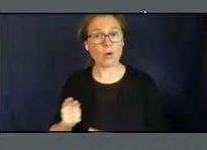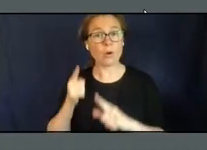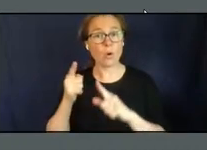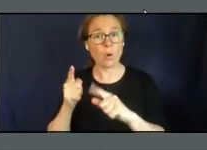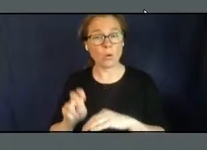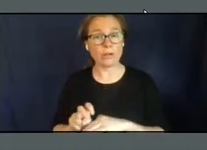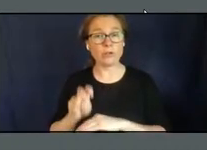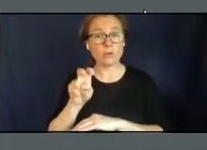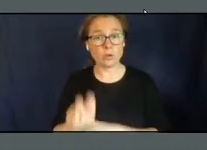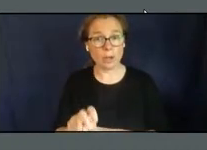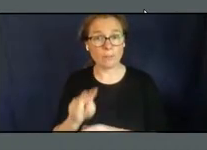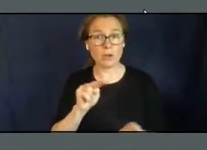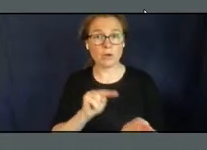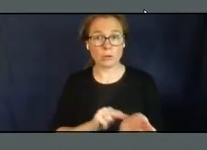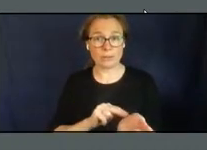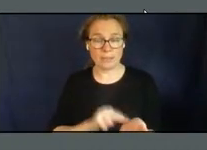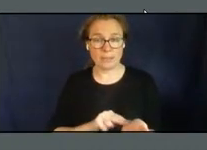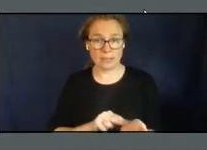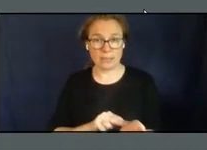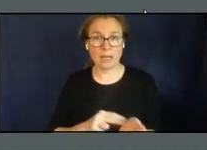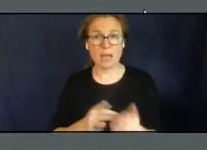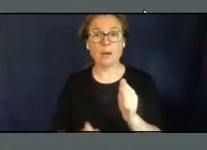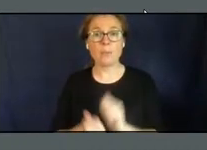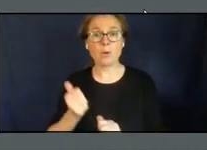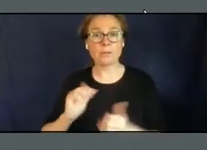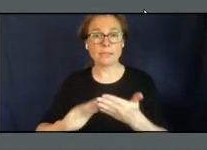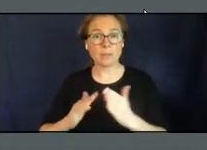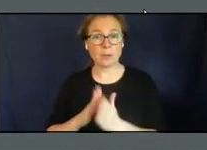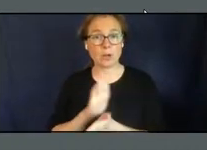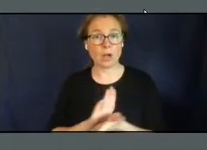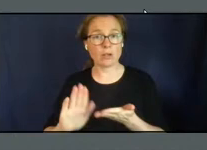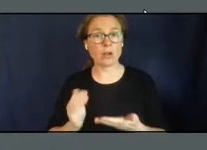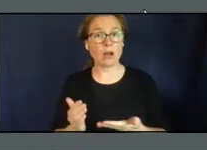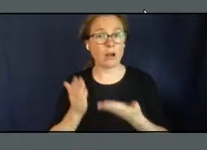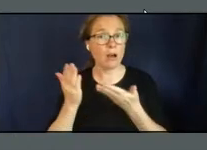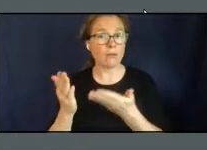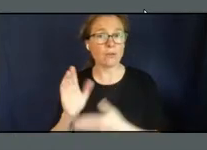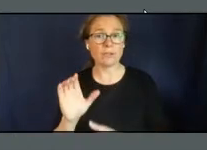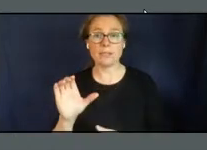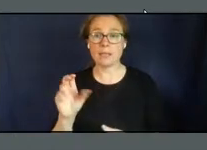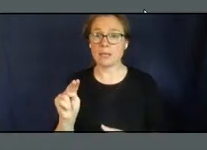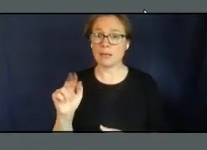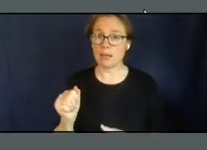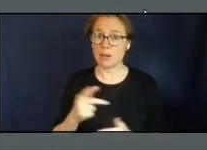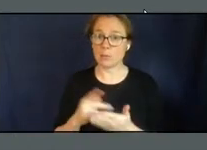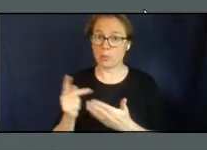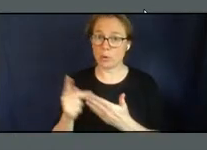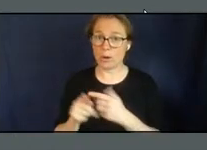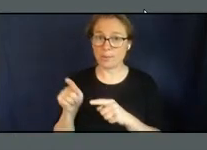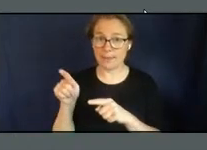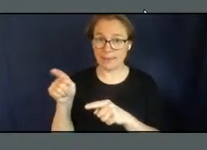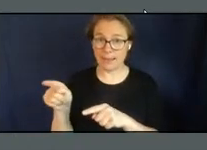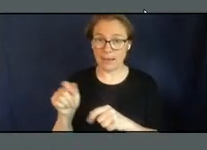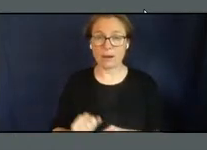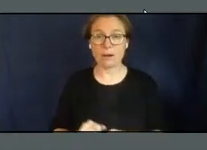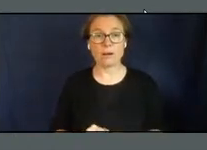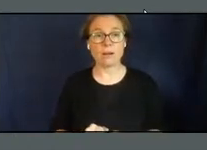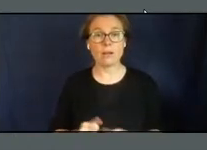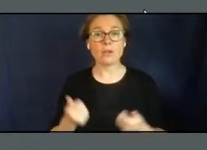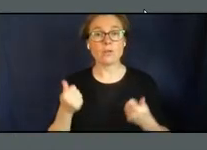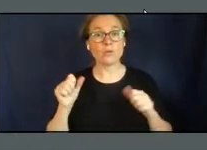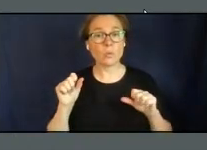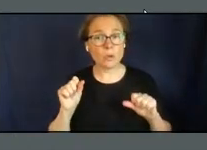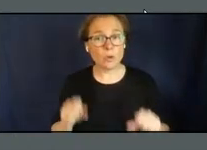And most of our community college partners offer those CNA programs. And so we are able to connect potentially